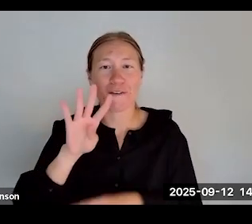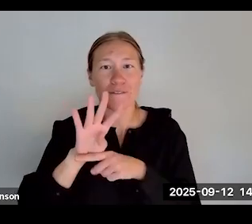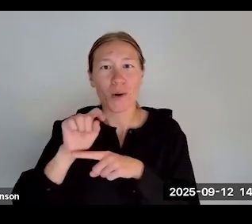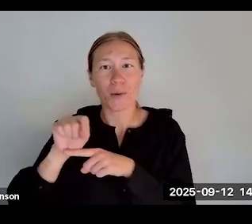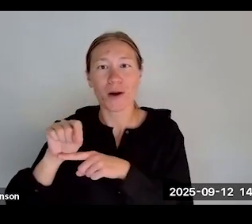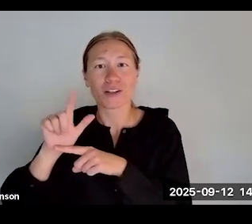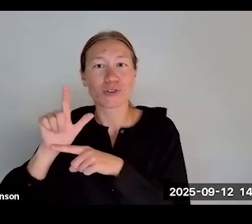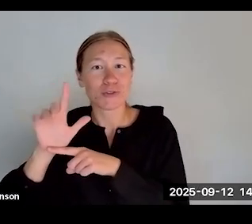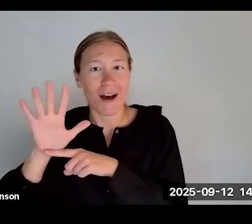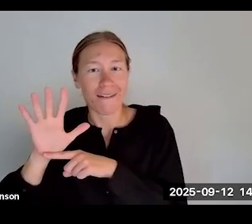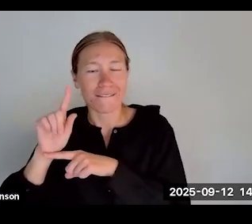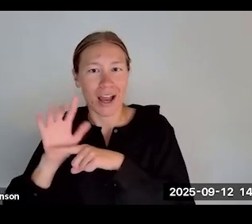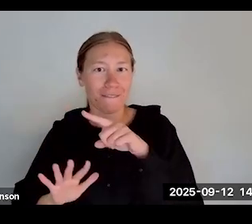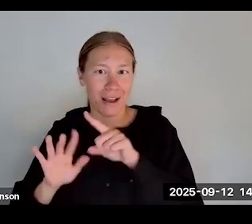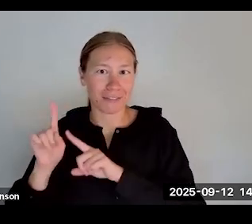Goodreads.